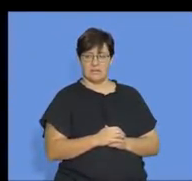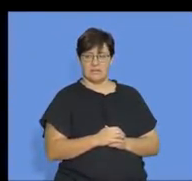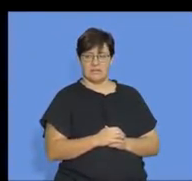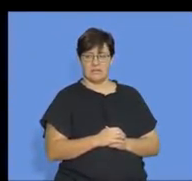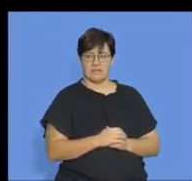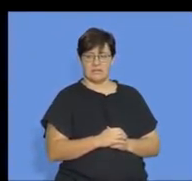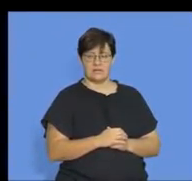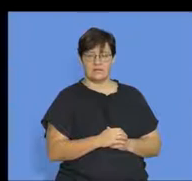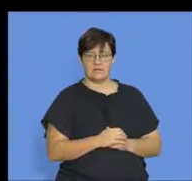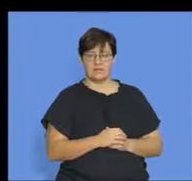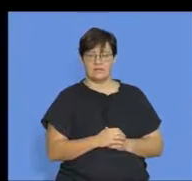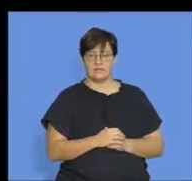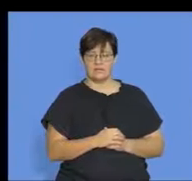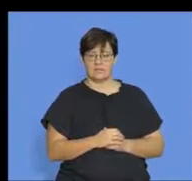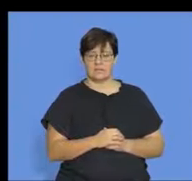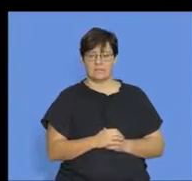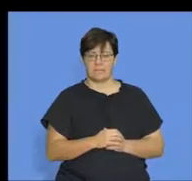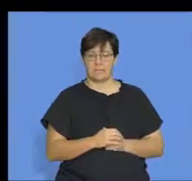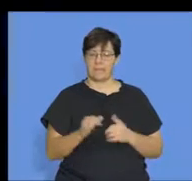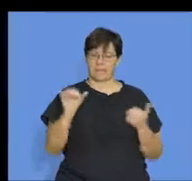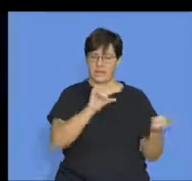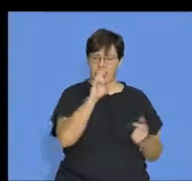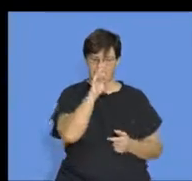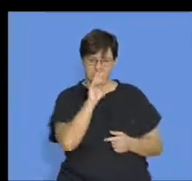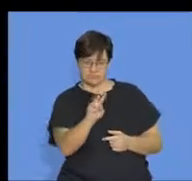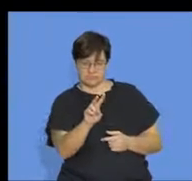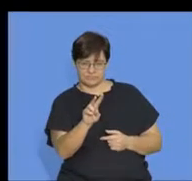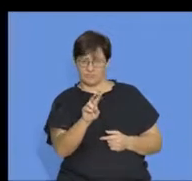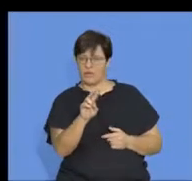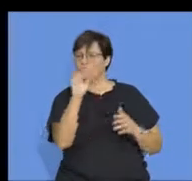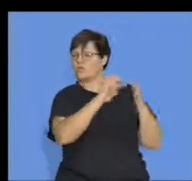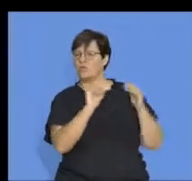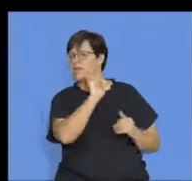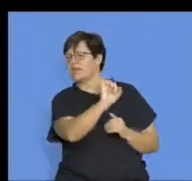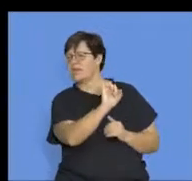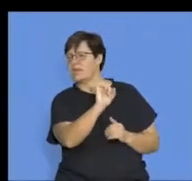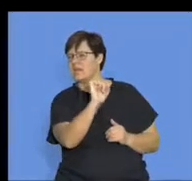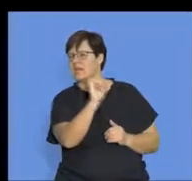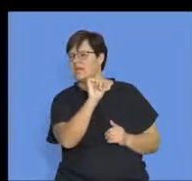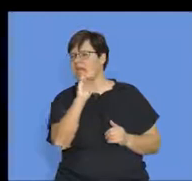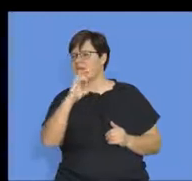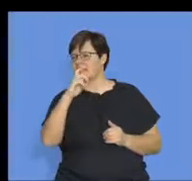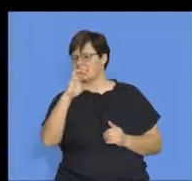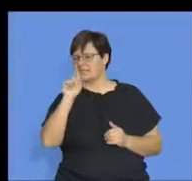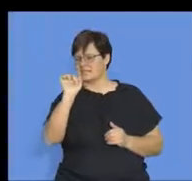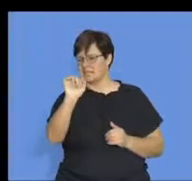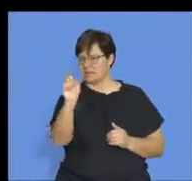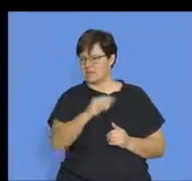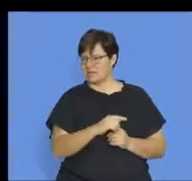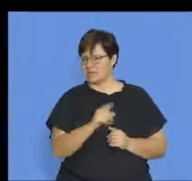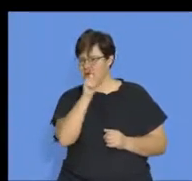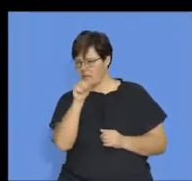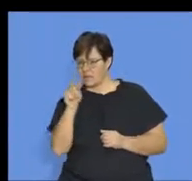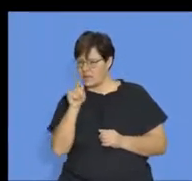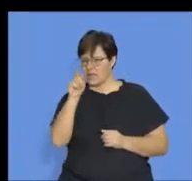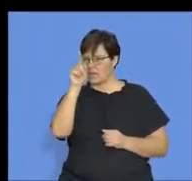Okay, so we're going to go back. Right, and look at what's the story when it comes to Candace.